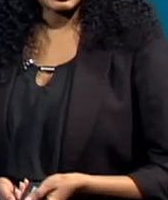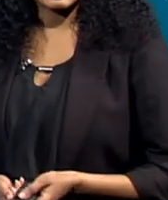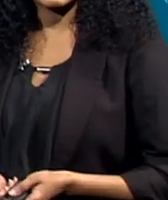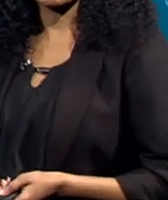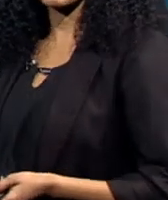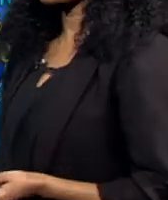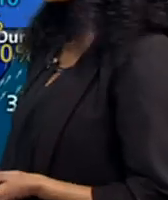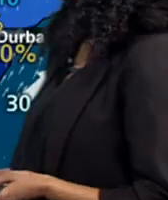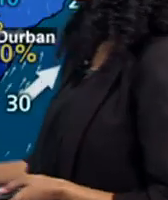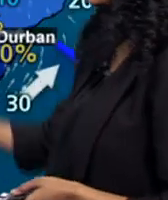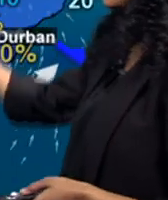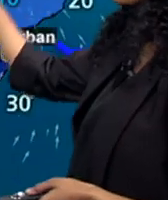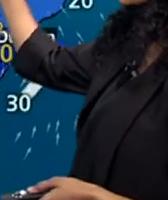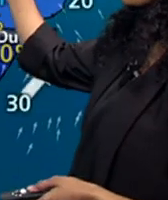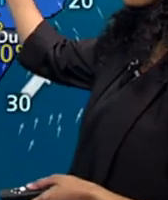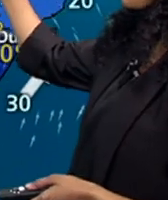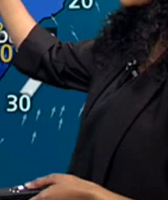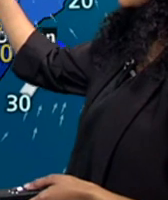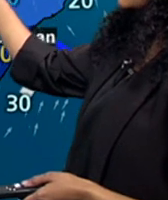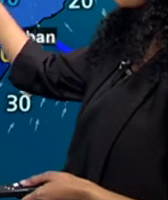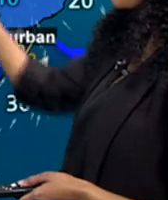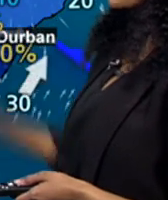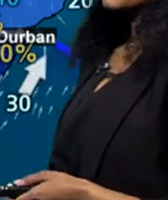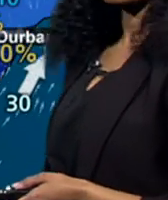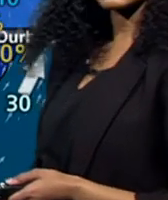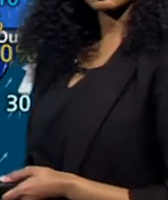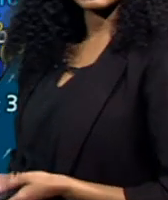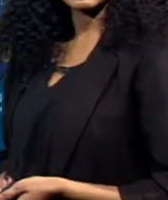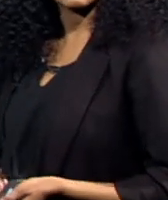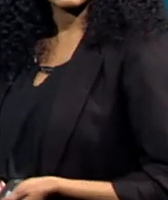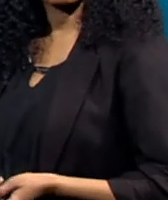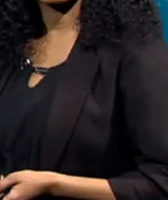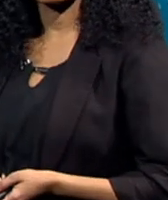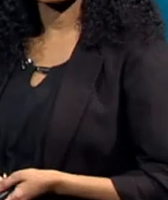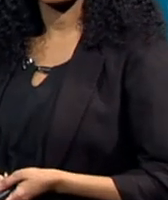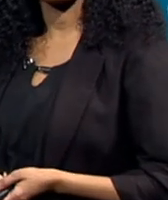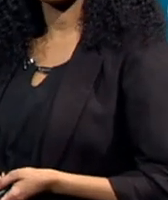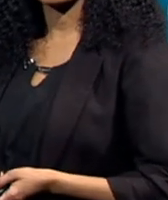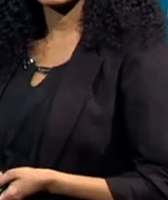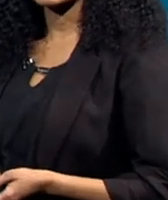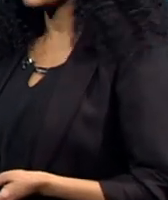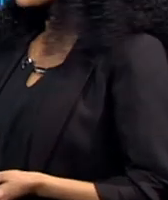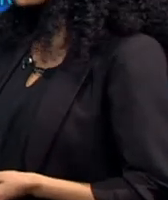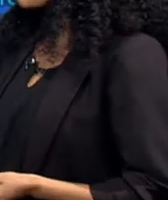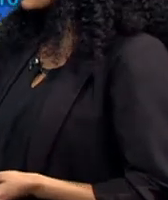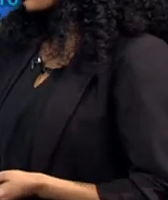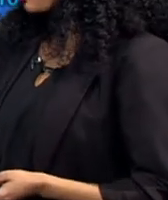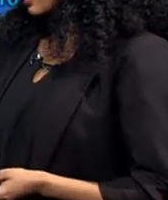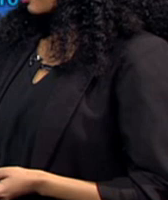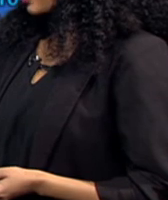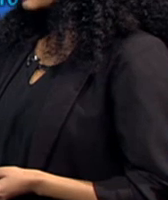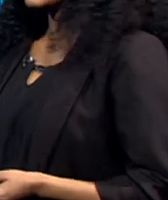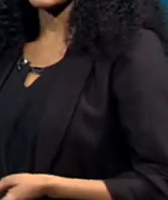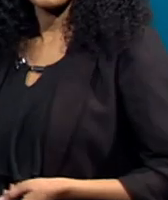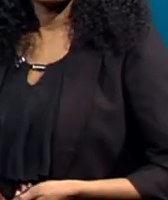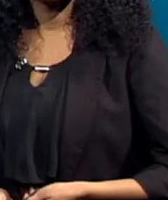dipula diperesente di le 80 re lebella Polokwane Limpopo le Gauteng le yone tla itemogela masarasara na pula diperesente di le 30